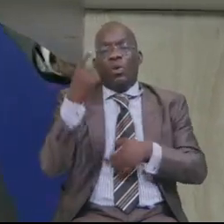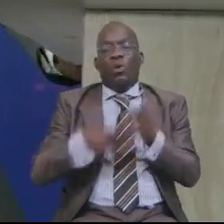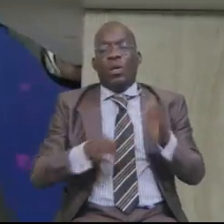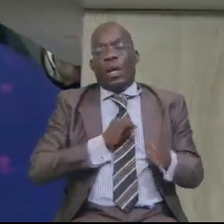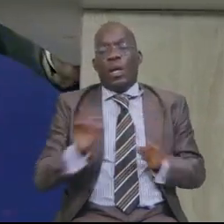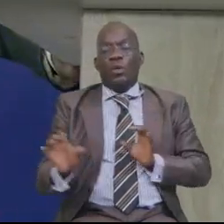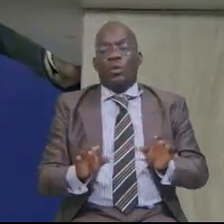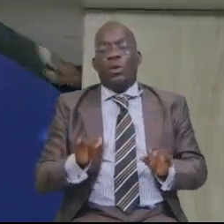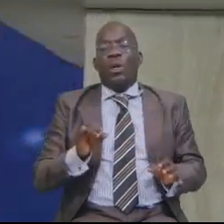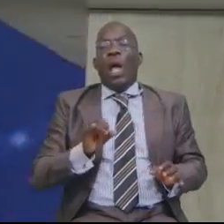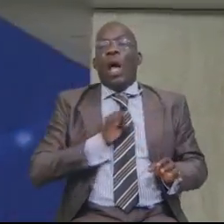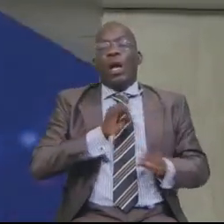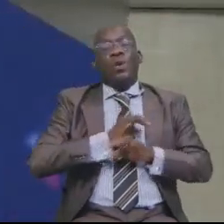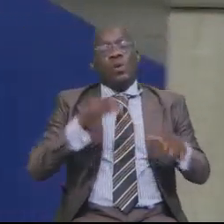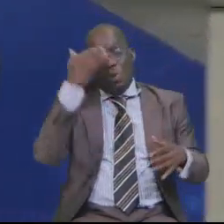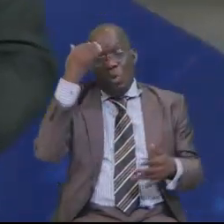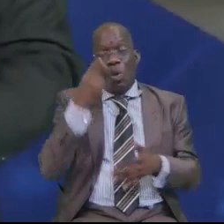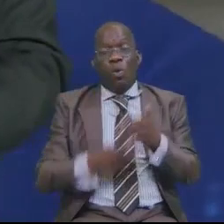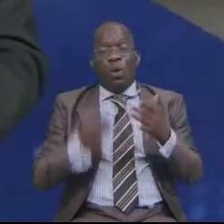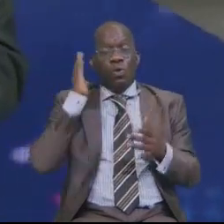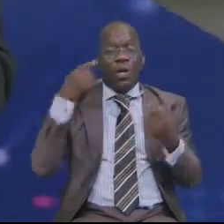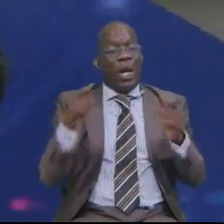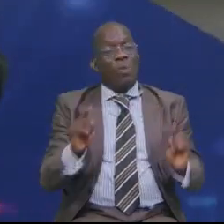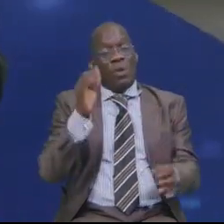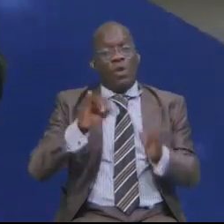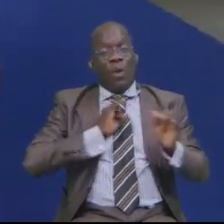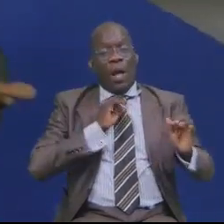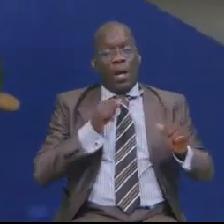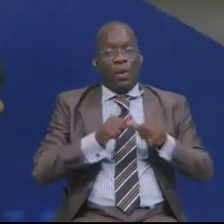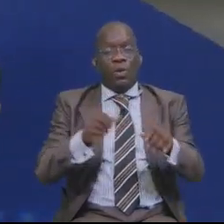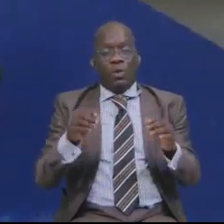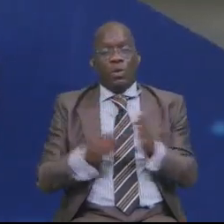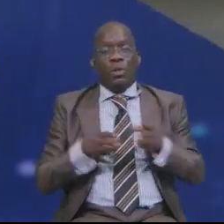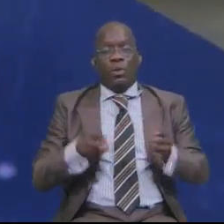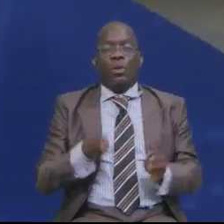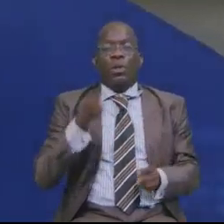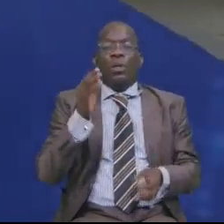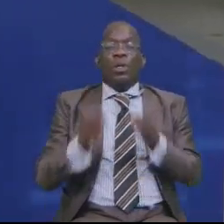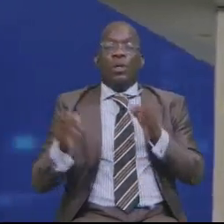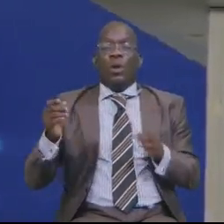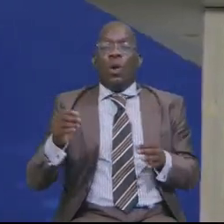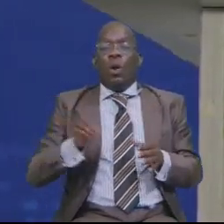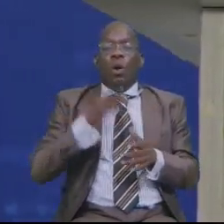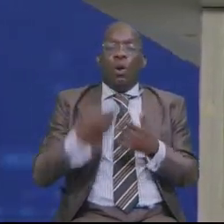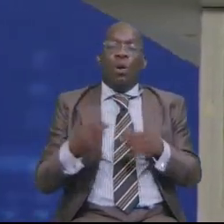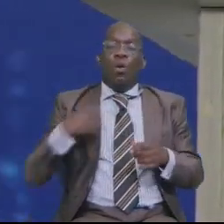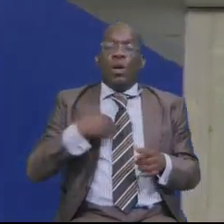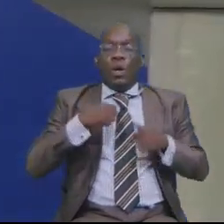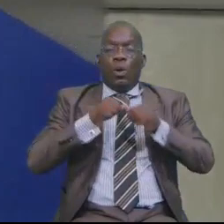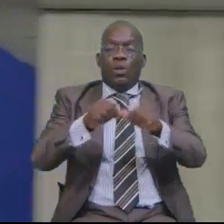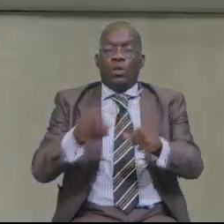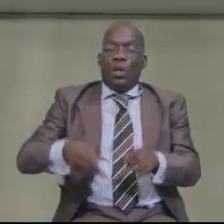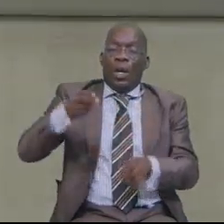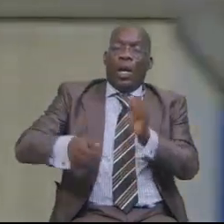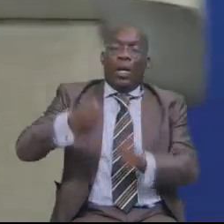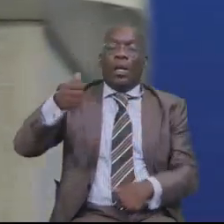I don't know what will happen. Or maybe we're getting higher in the denomination